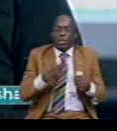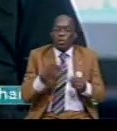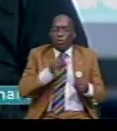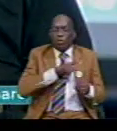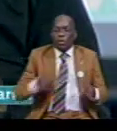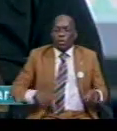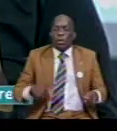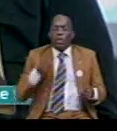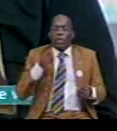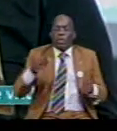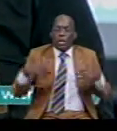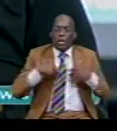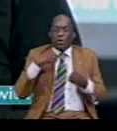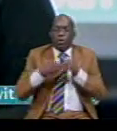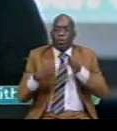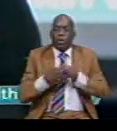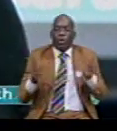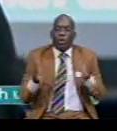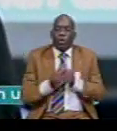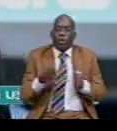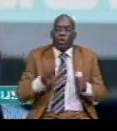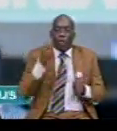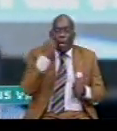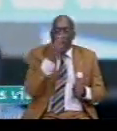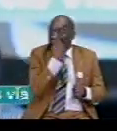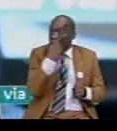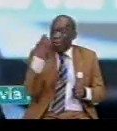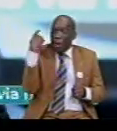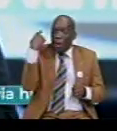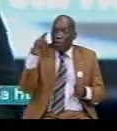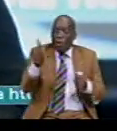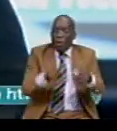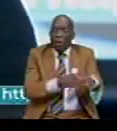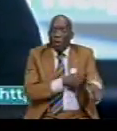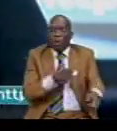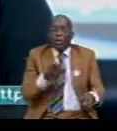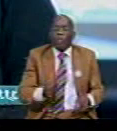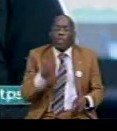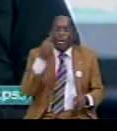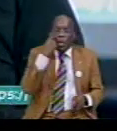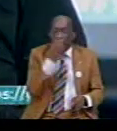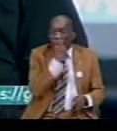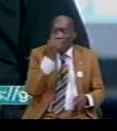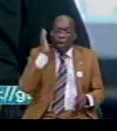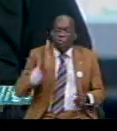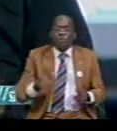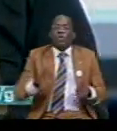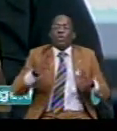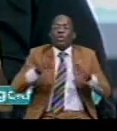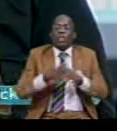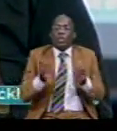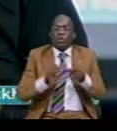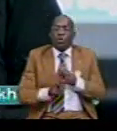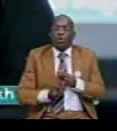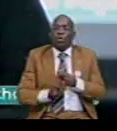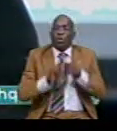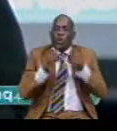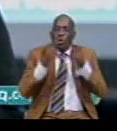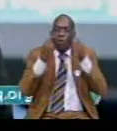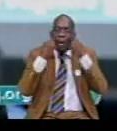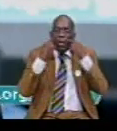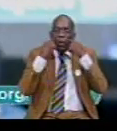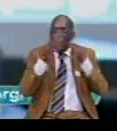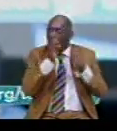oju to ti pe oju mi adede ma wa mi a ma ro mi mi o riran lati